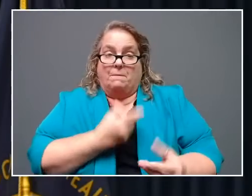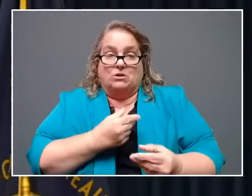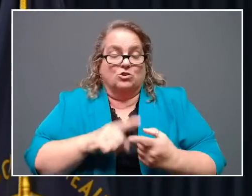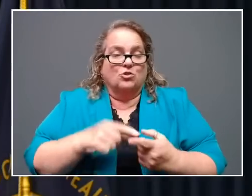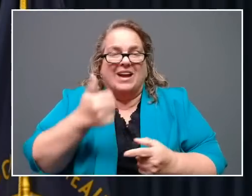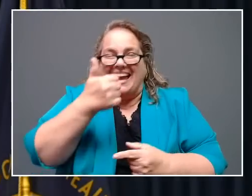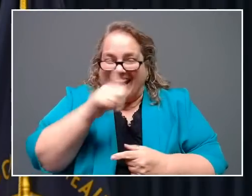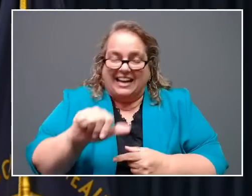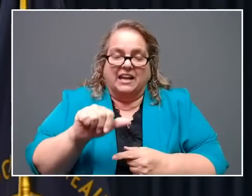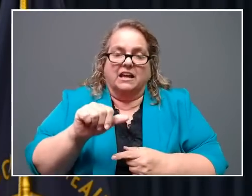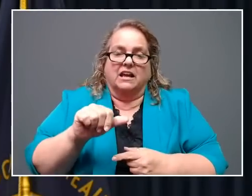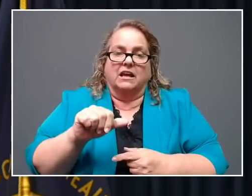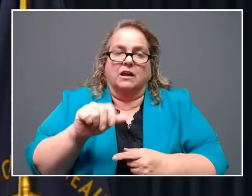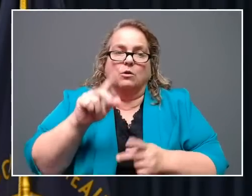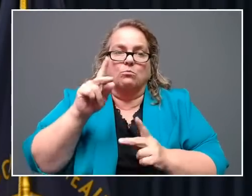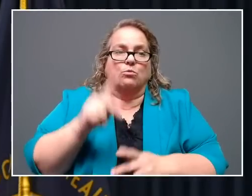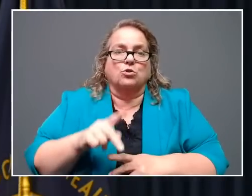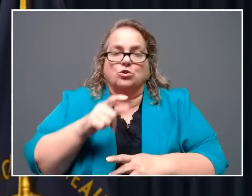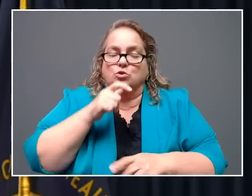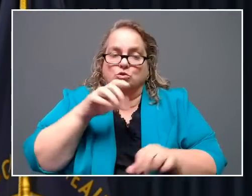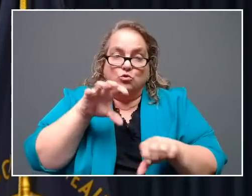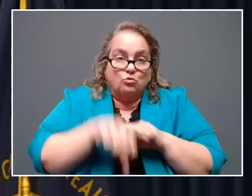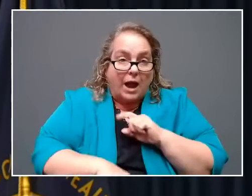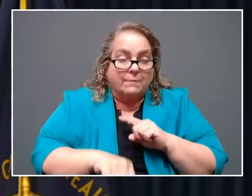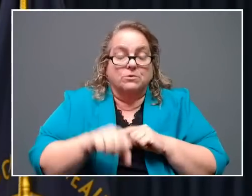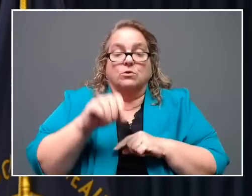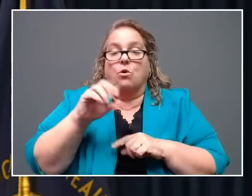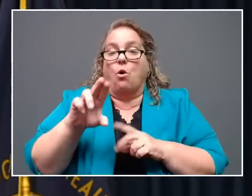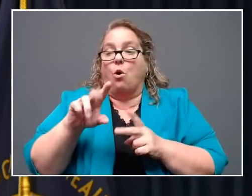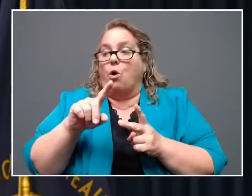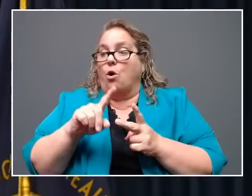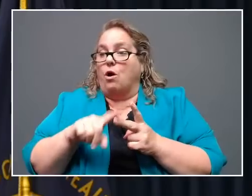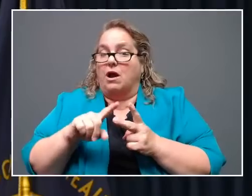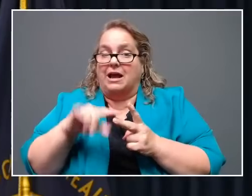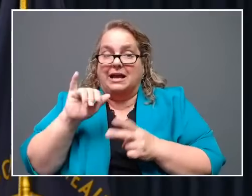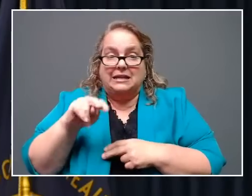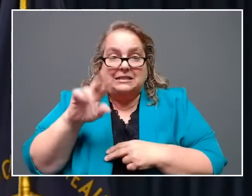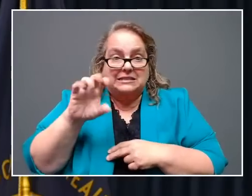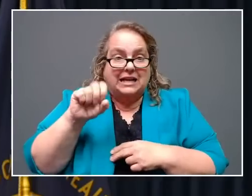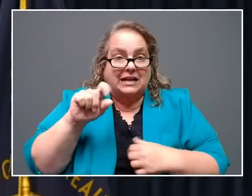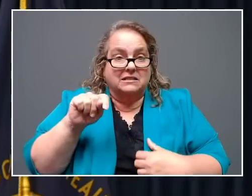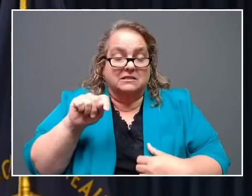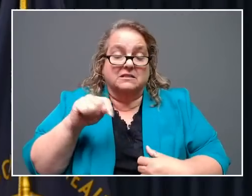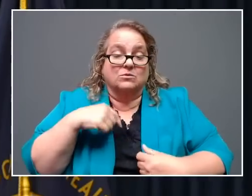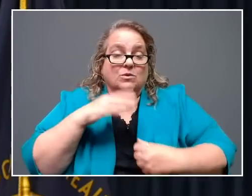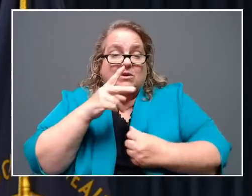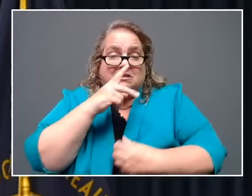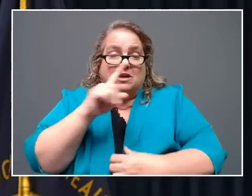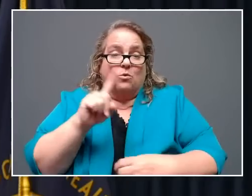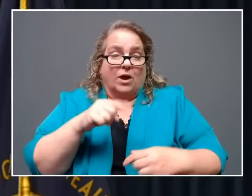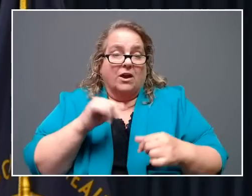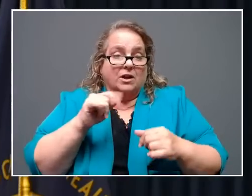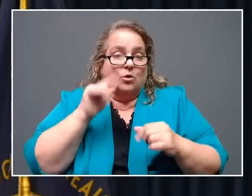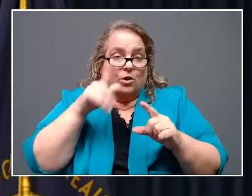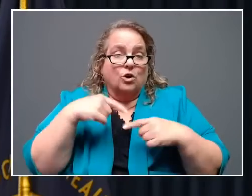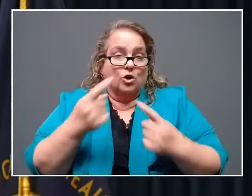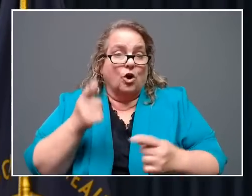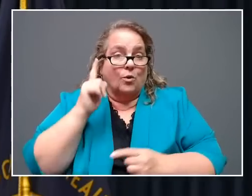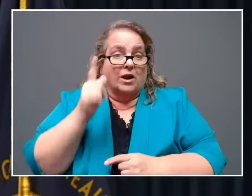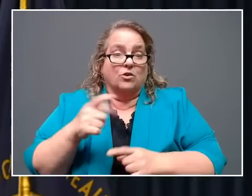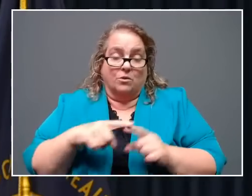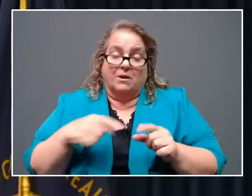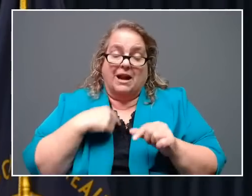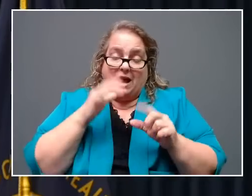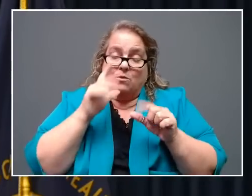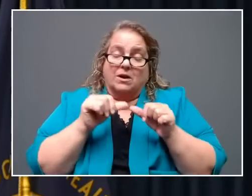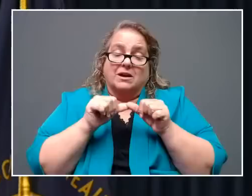deserve options. We'll see as we move forward where this goes. but I'll certainly continue in